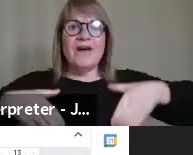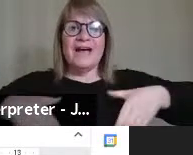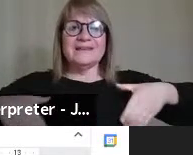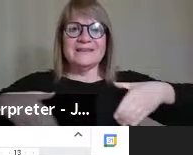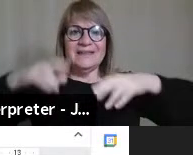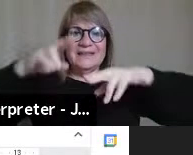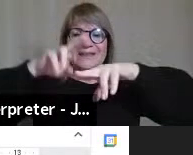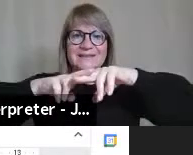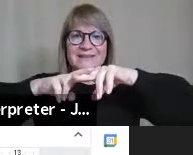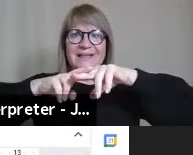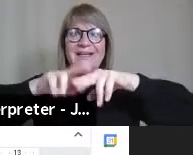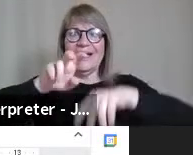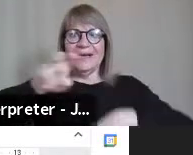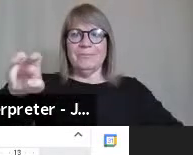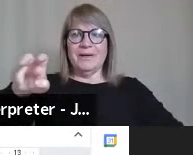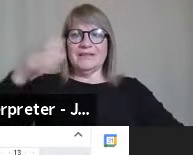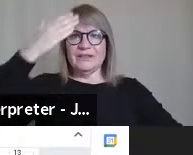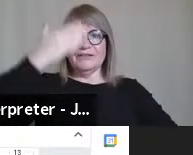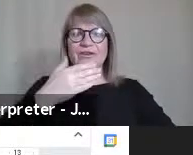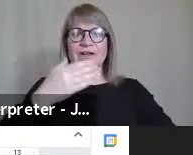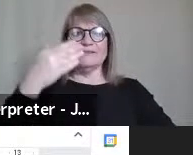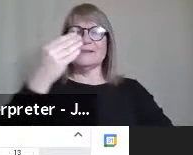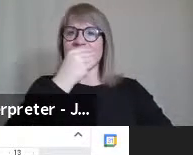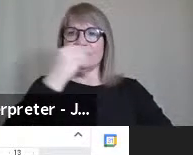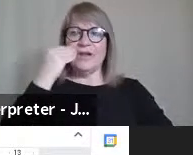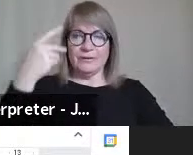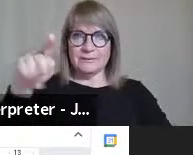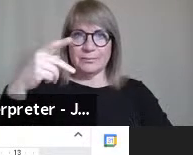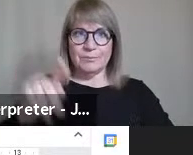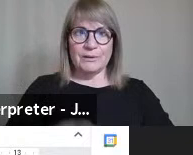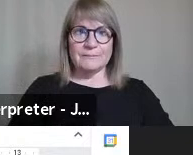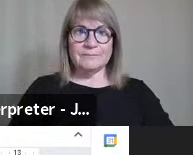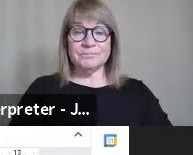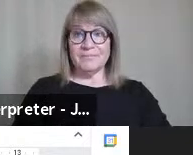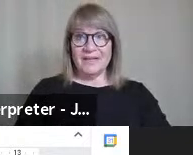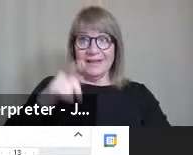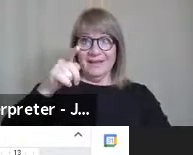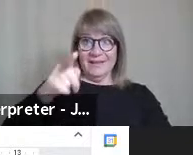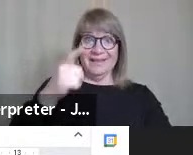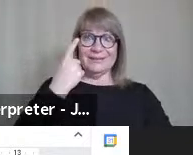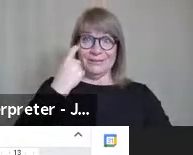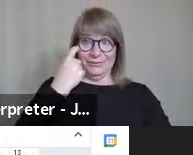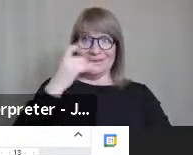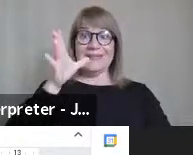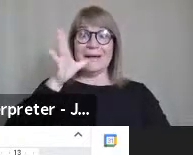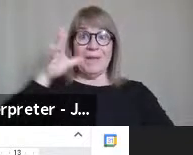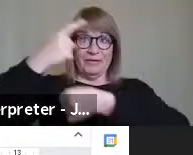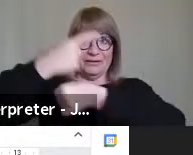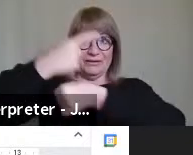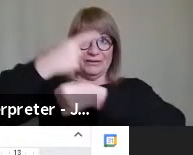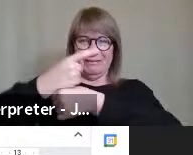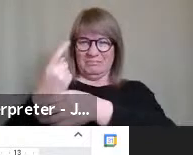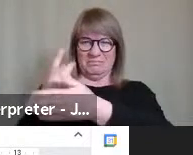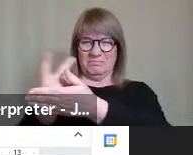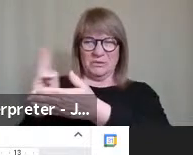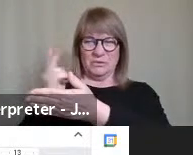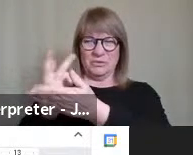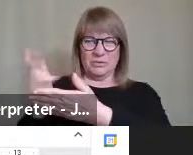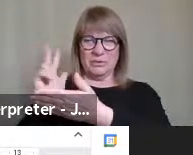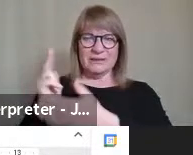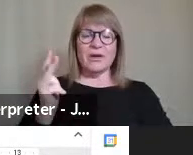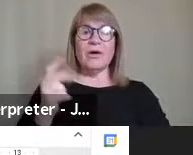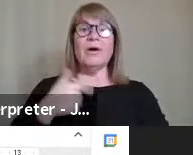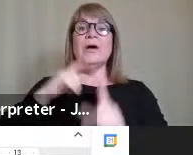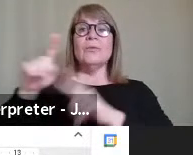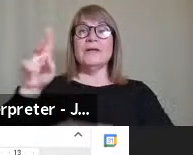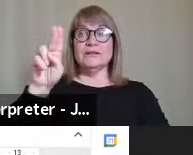front of some purple flowers and this trip we went for mother's day this year a few a few weeks ago now right and we went to the uc